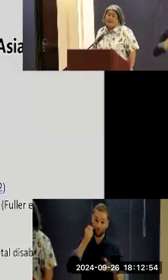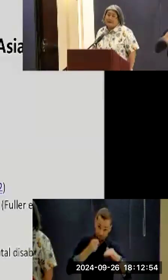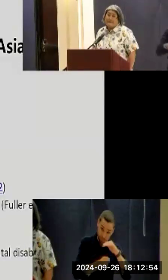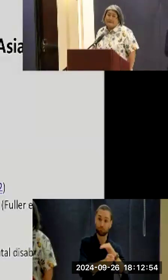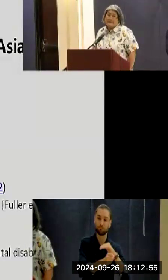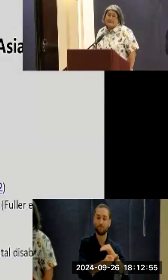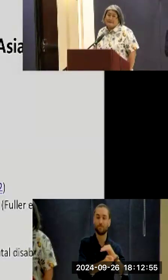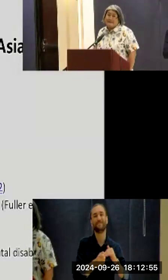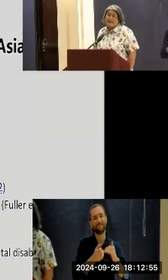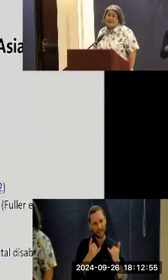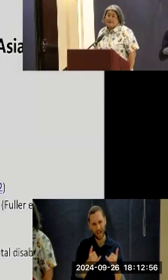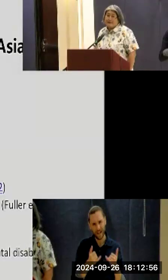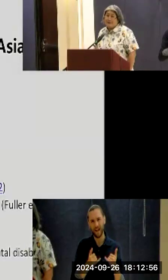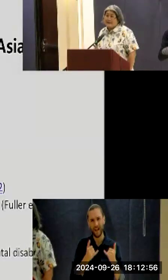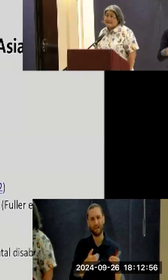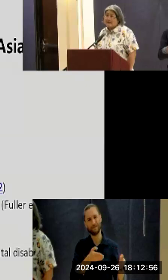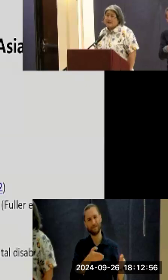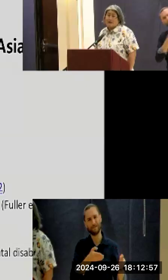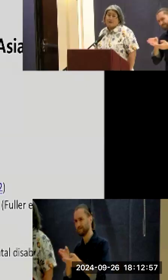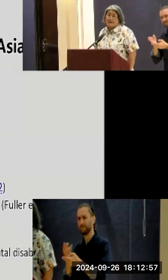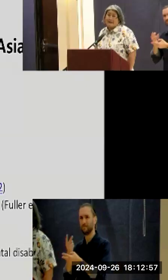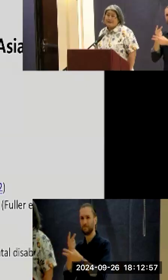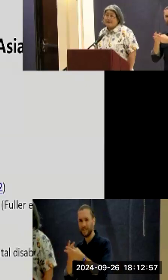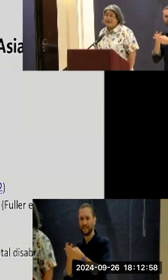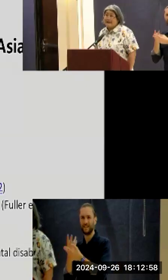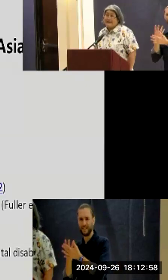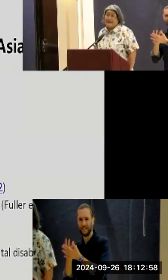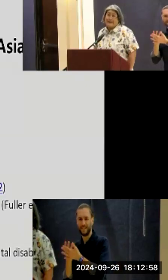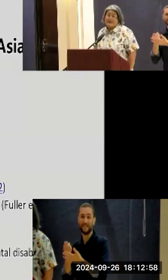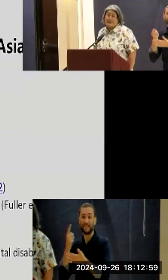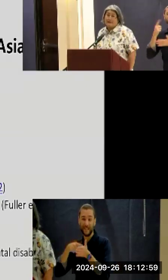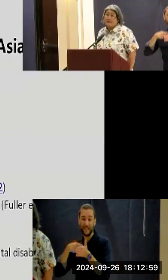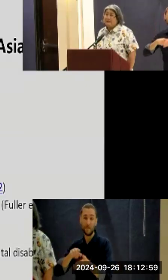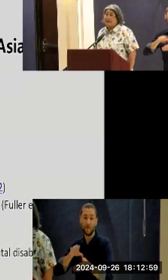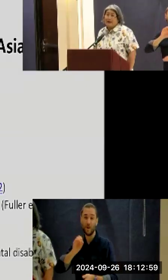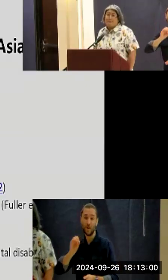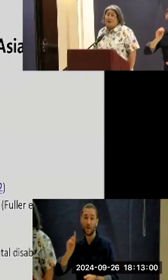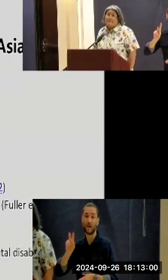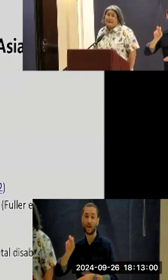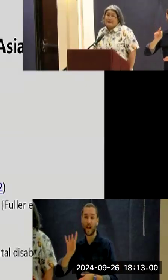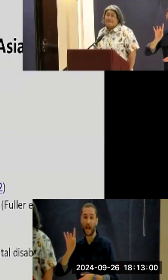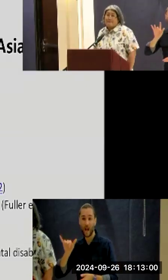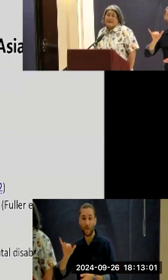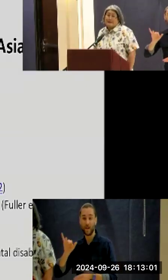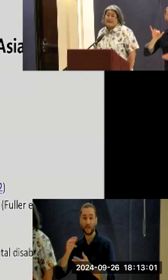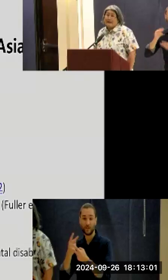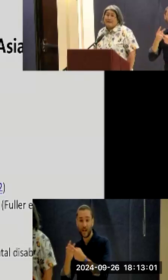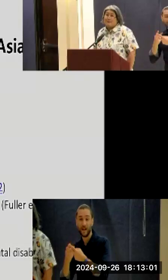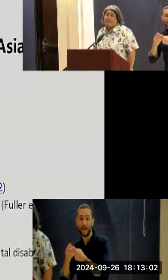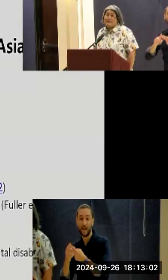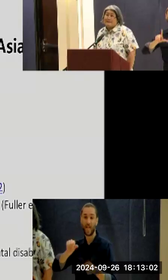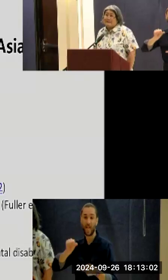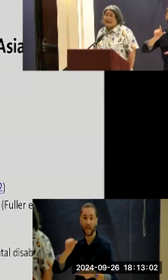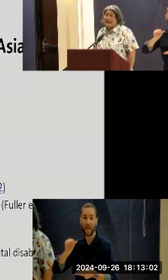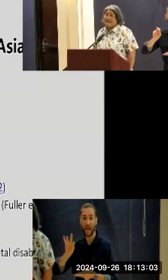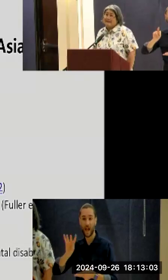care facilities in the US are Cook County Jail and LA County Jail. All we've done is replace our asylums with